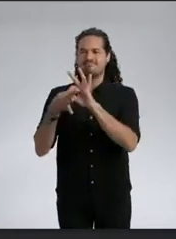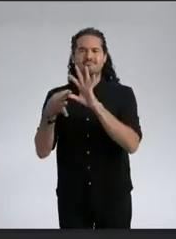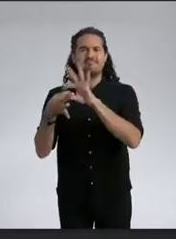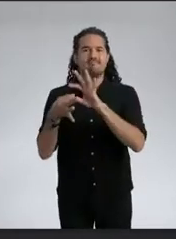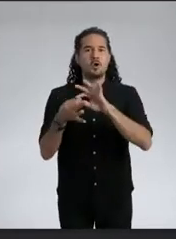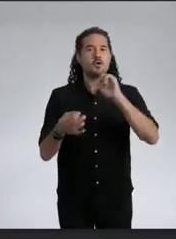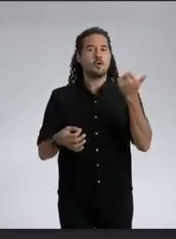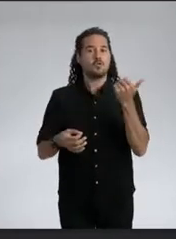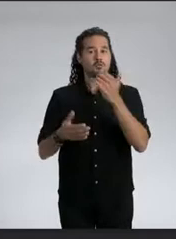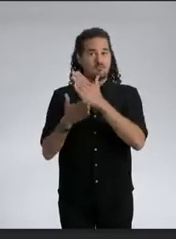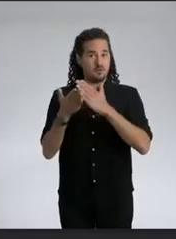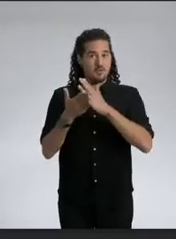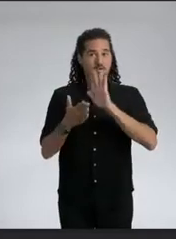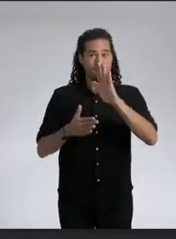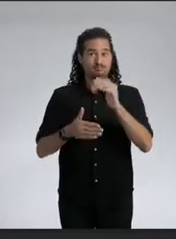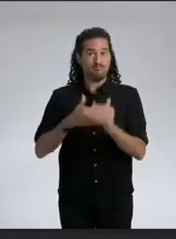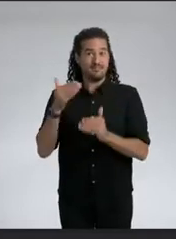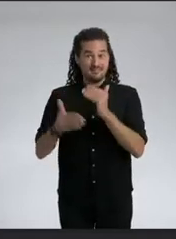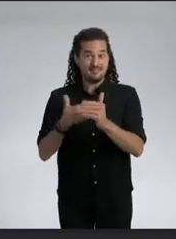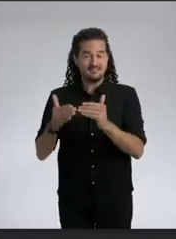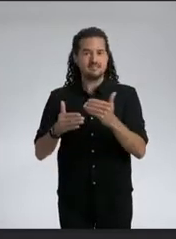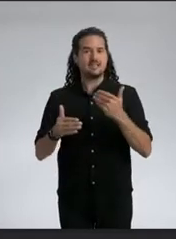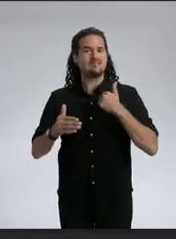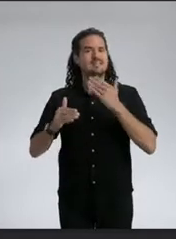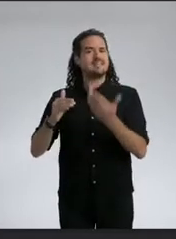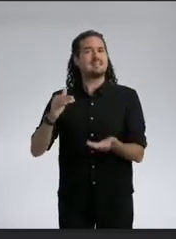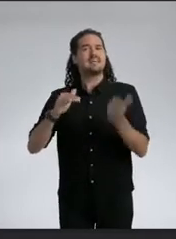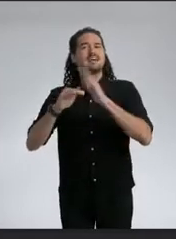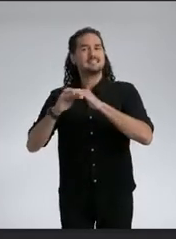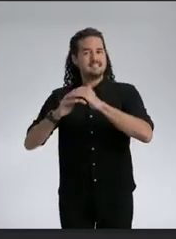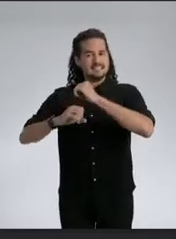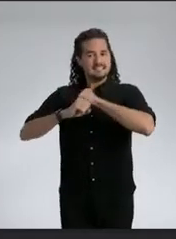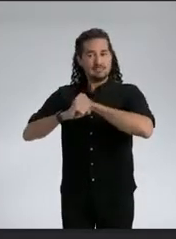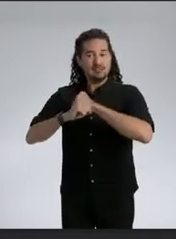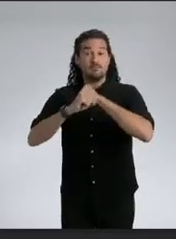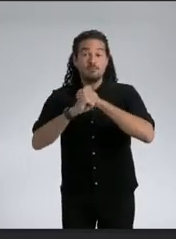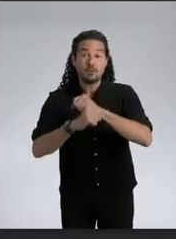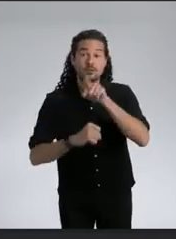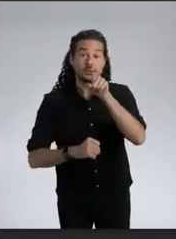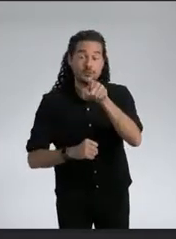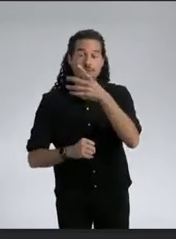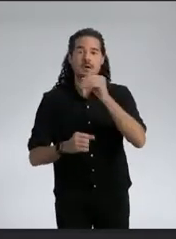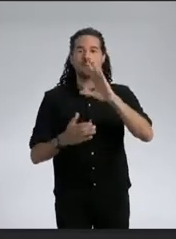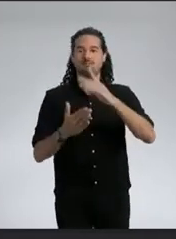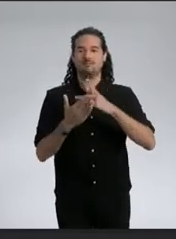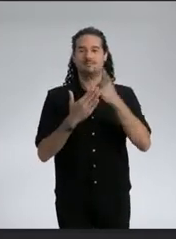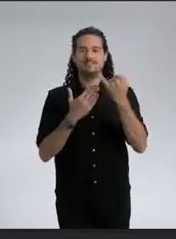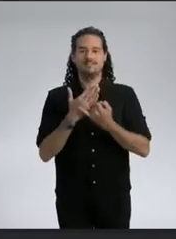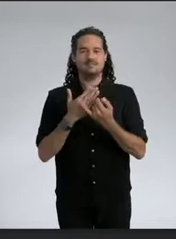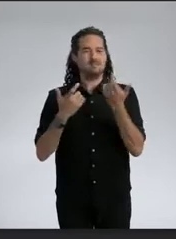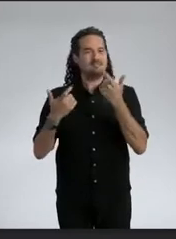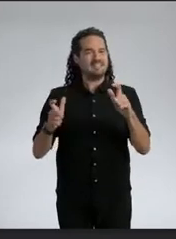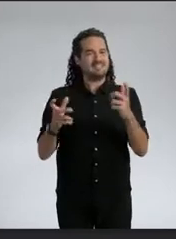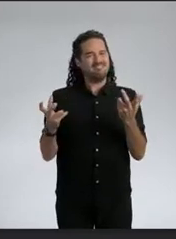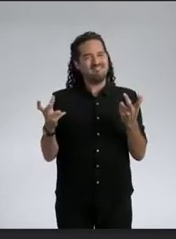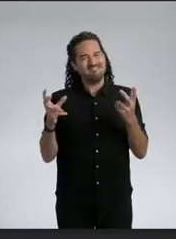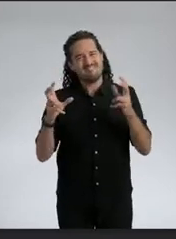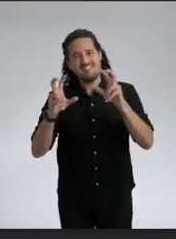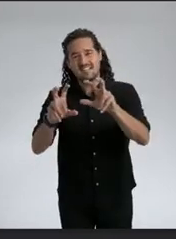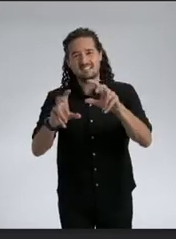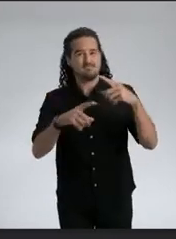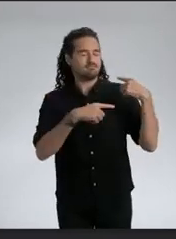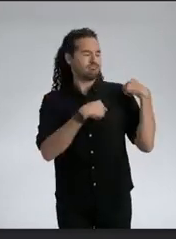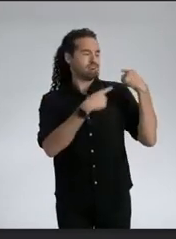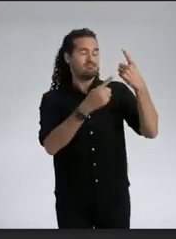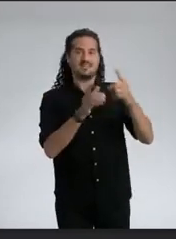to protect you and your projects. This is the biggest investment we've made in our developer tools since the original release of